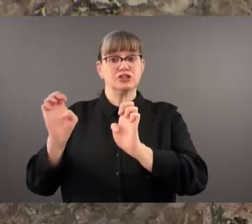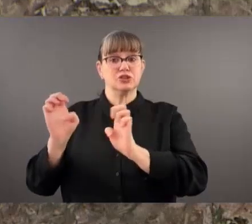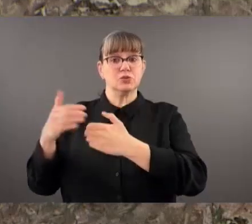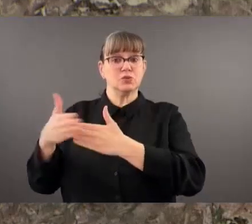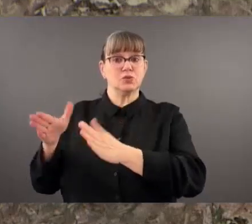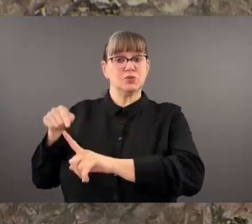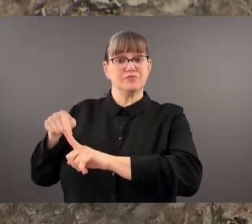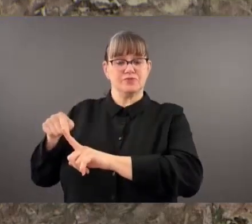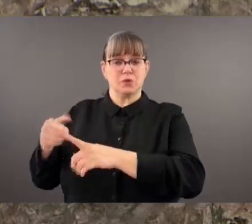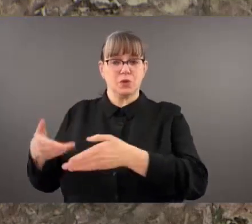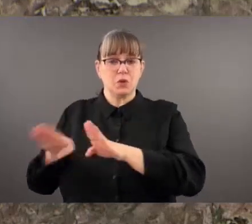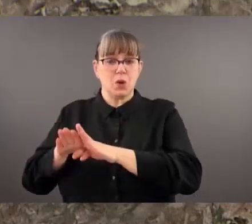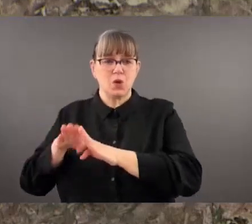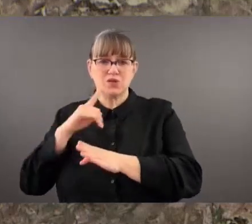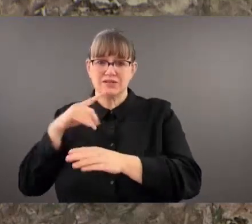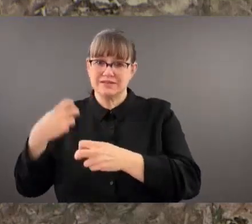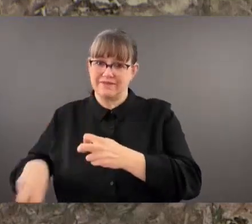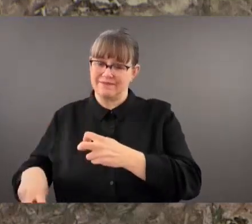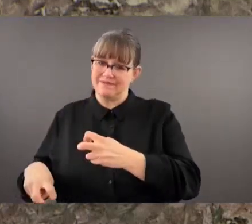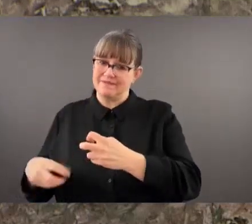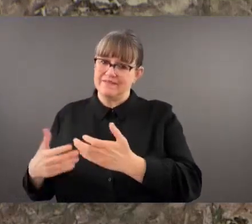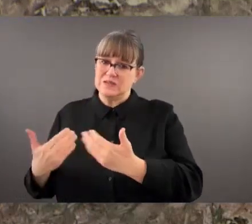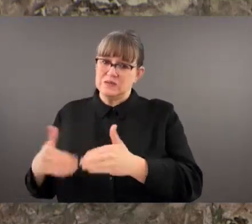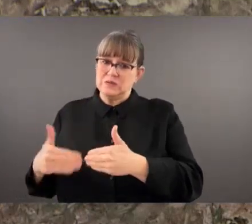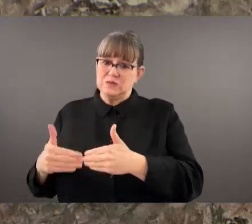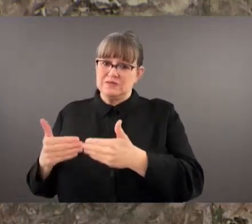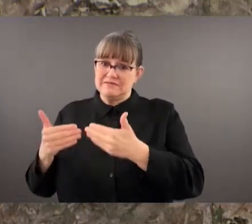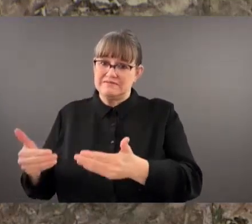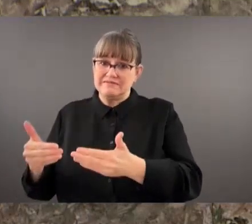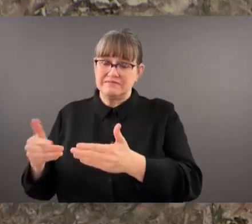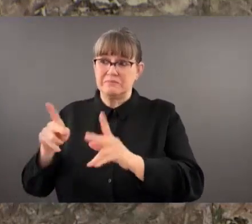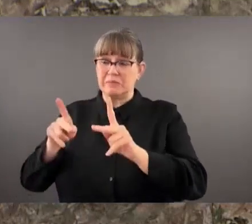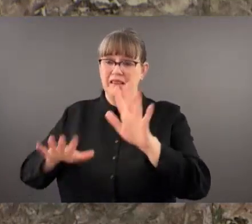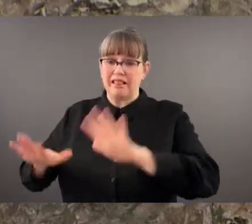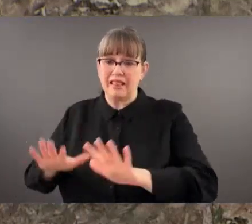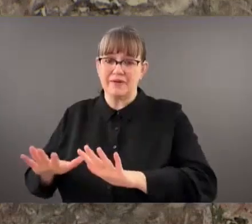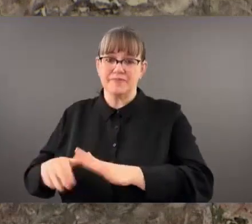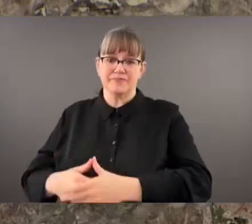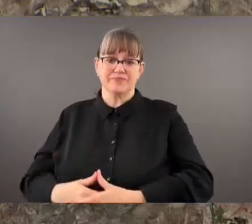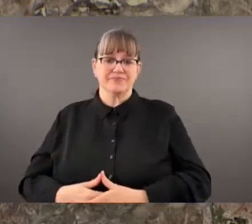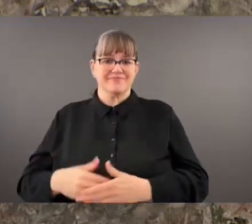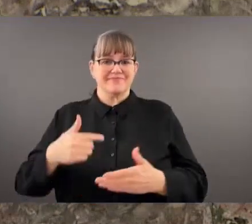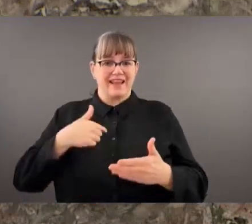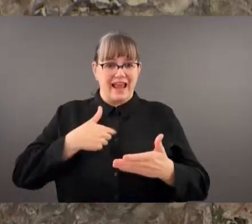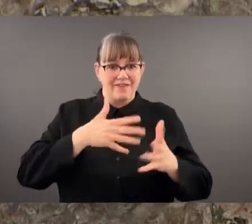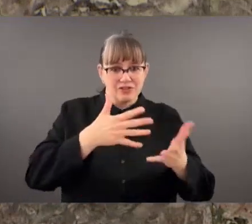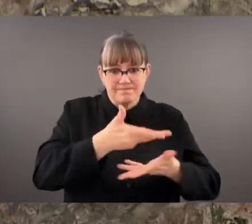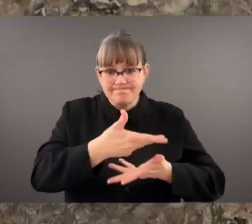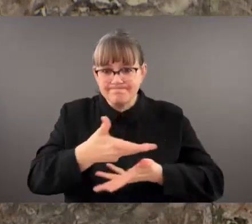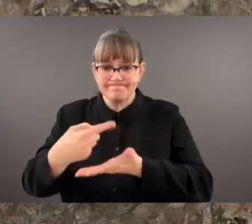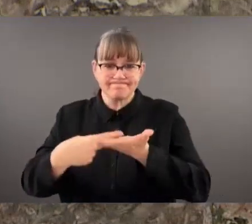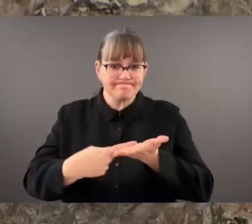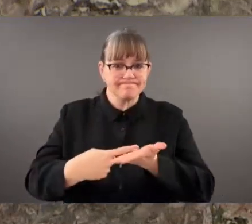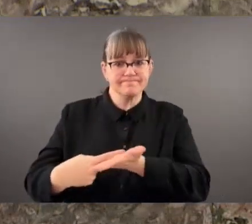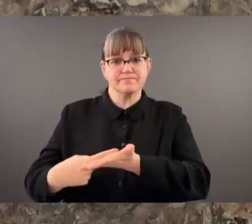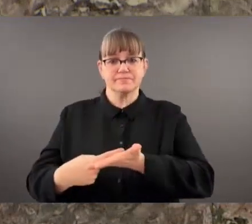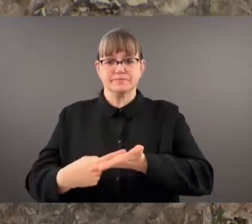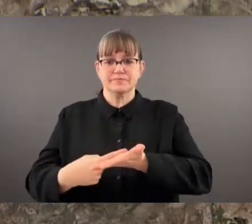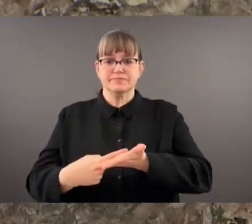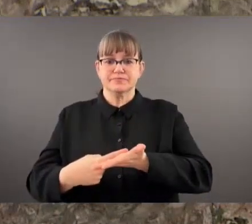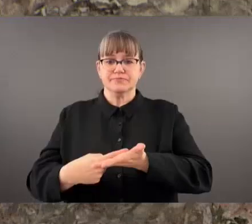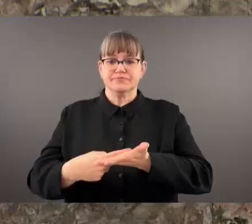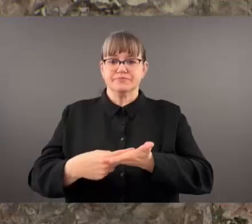and we had a good conversation about some of the challenges that are being experienced. And he certainly reflected the concerns that he is hearing from